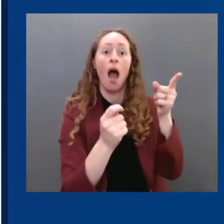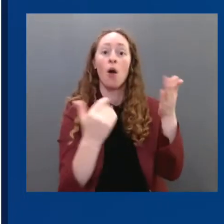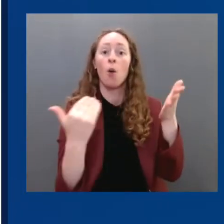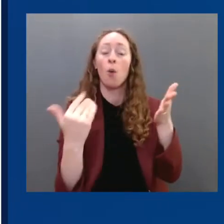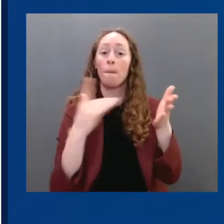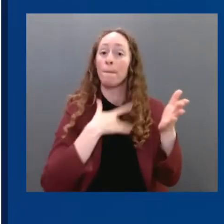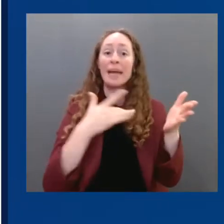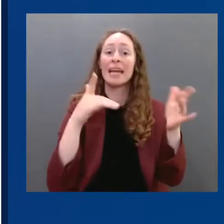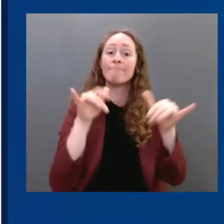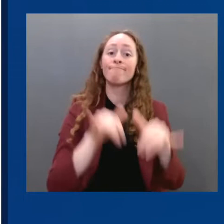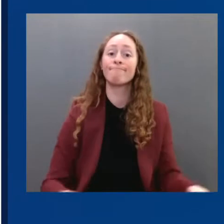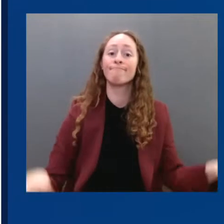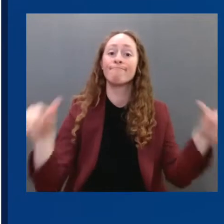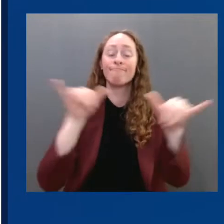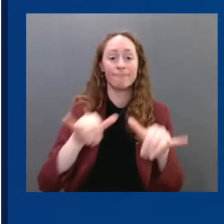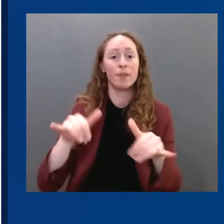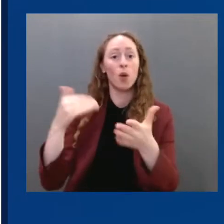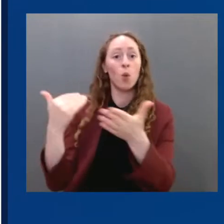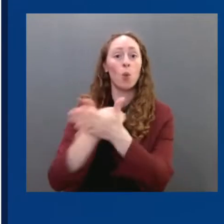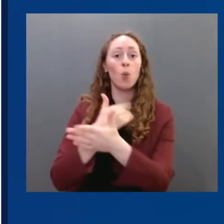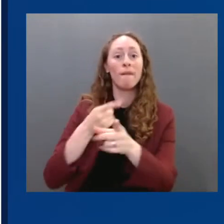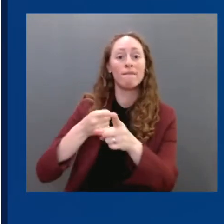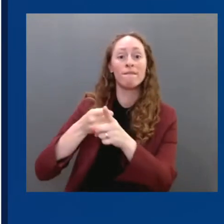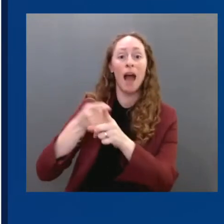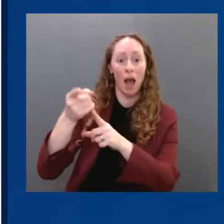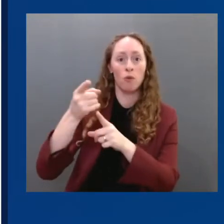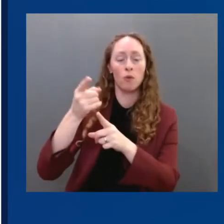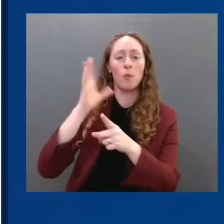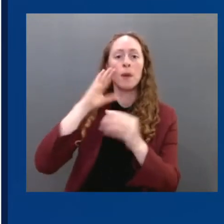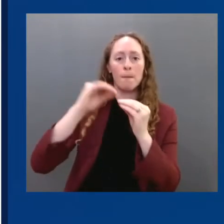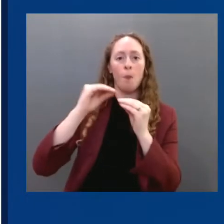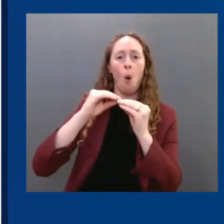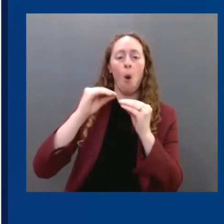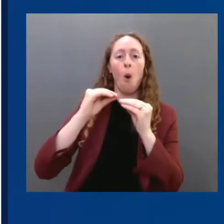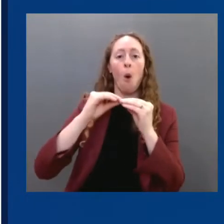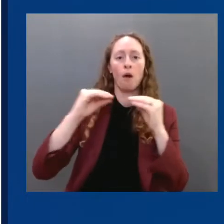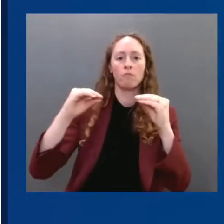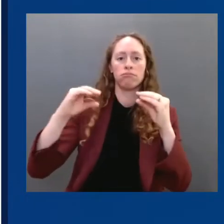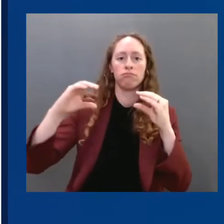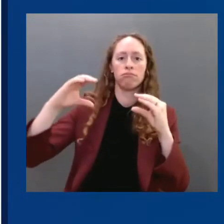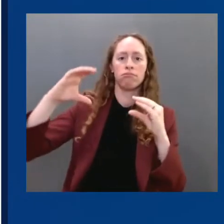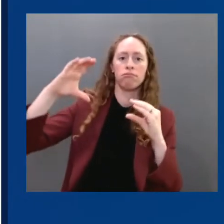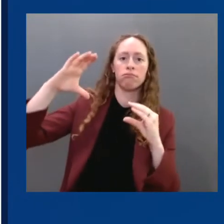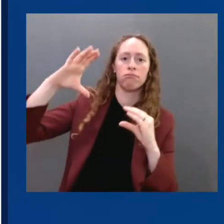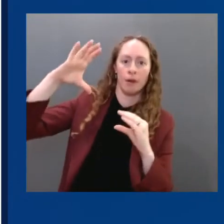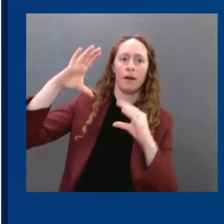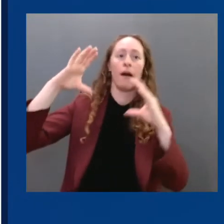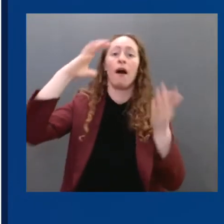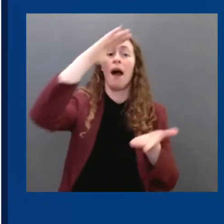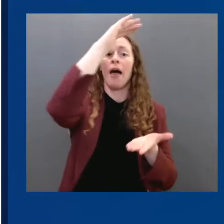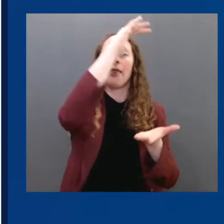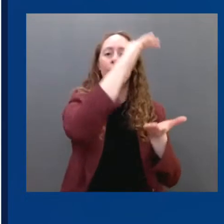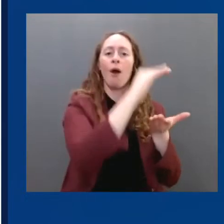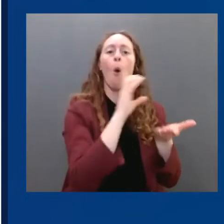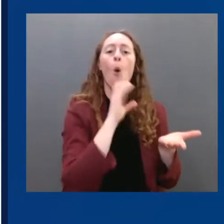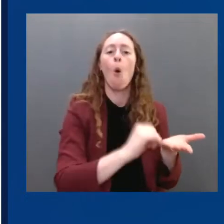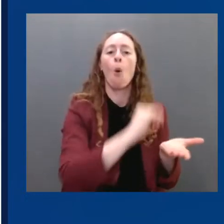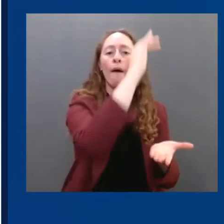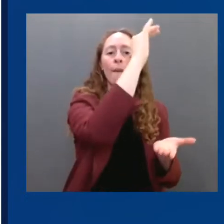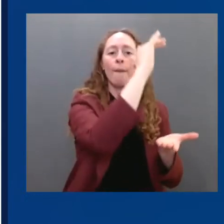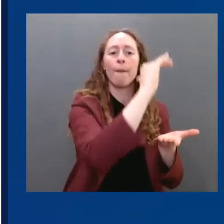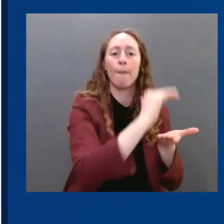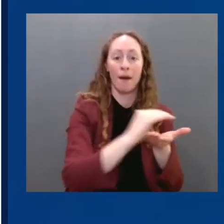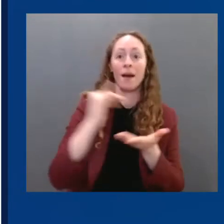of Omicron where we are right now. Next slide. And if you look at that, that really gets translated into what